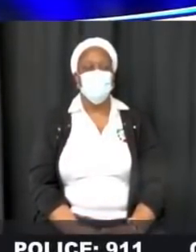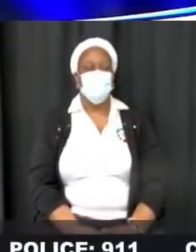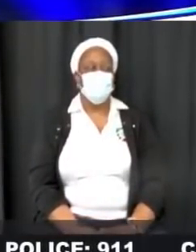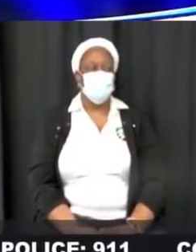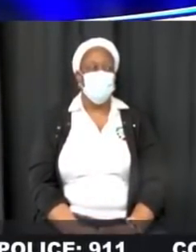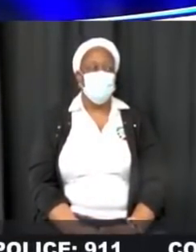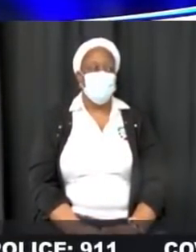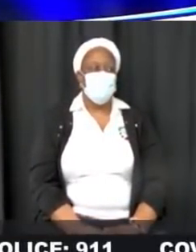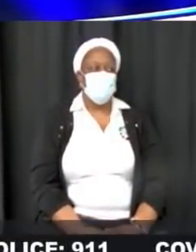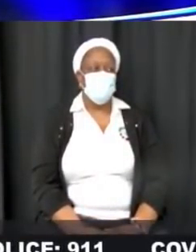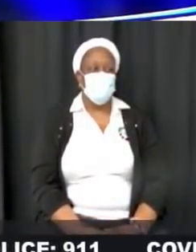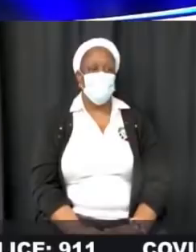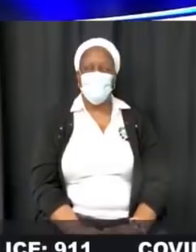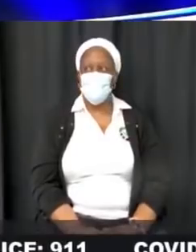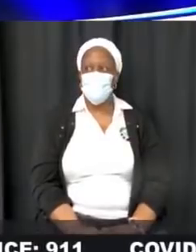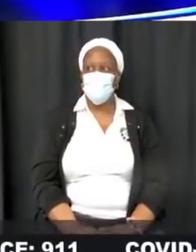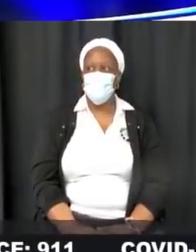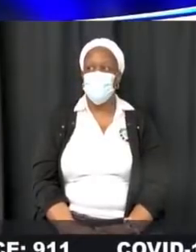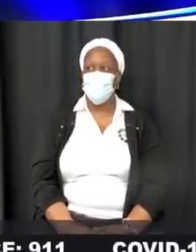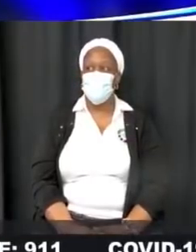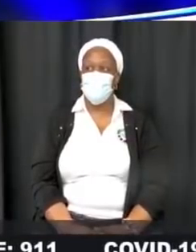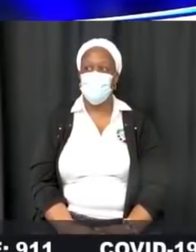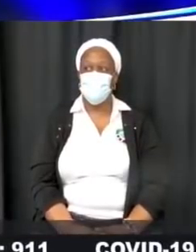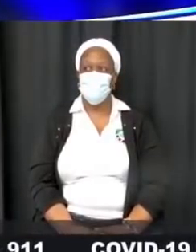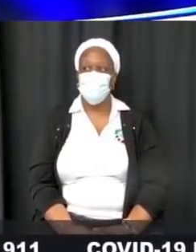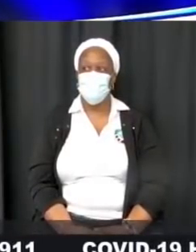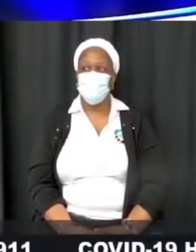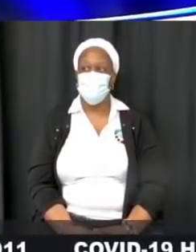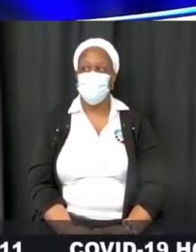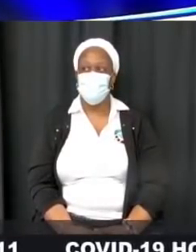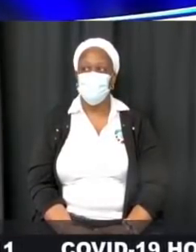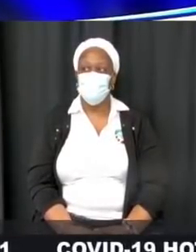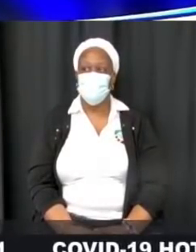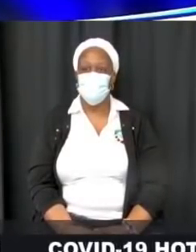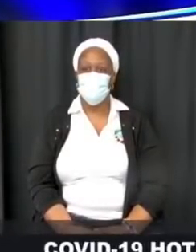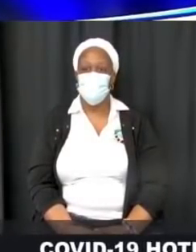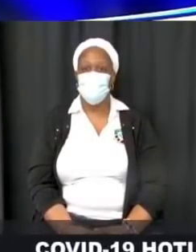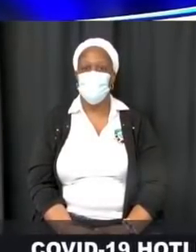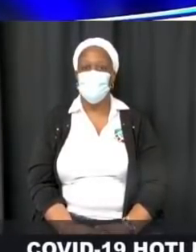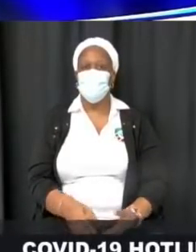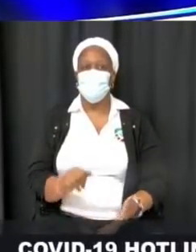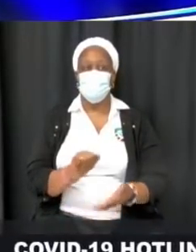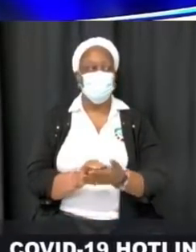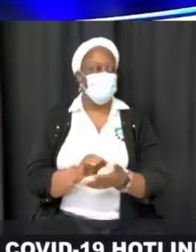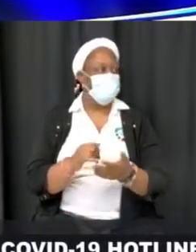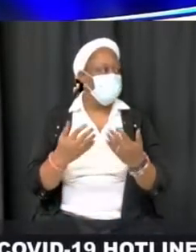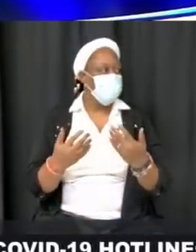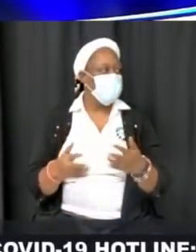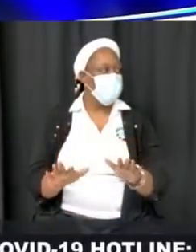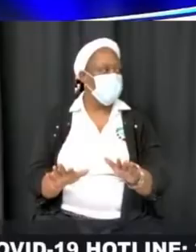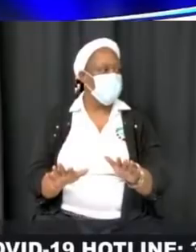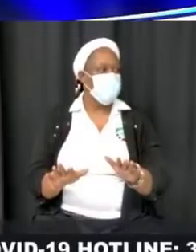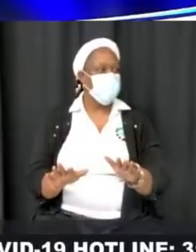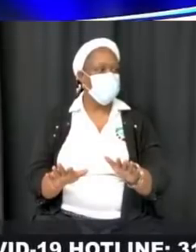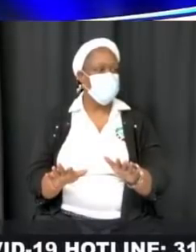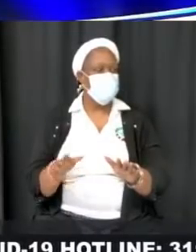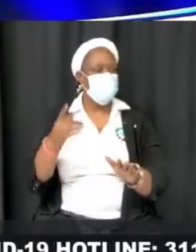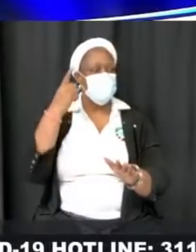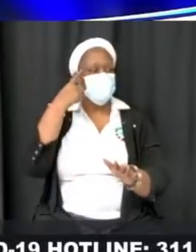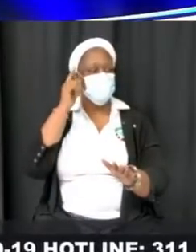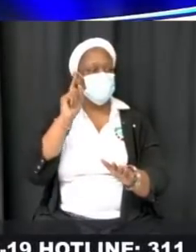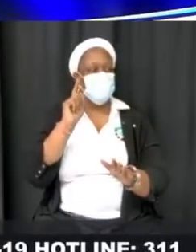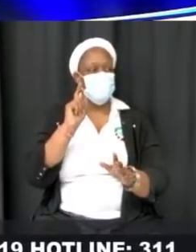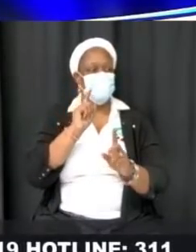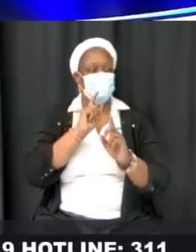Thank you, Dr. Wilkinson. That brings us to the end of our question and answer segment. Thank you very much for